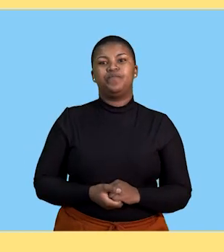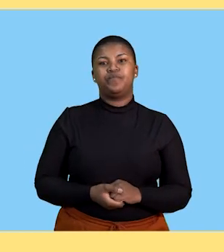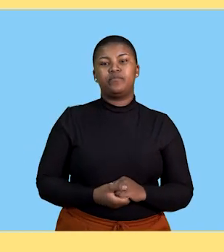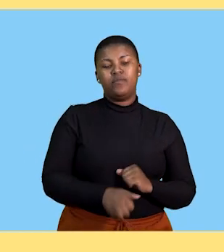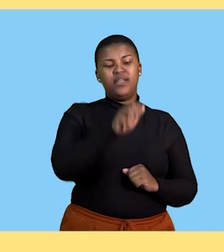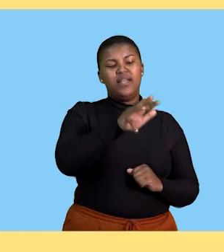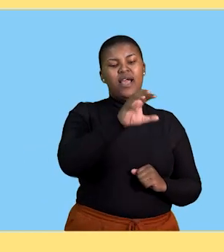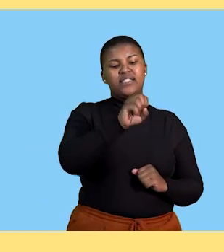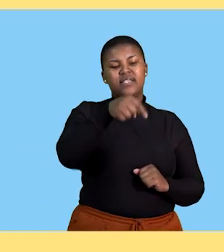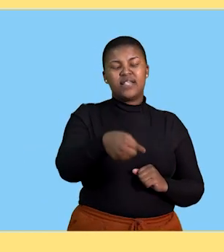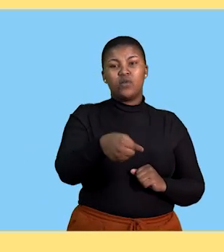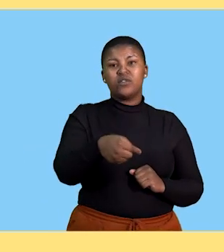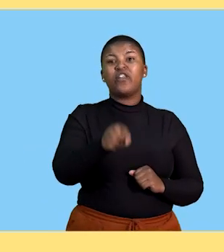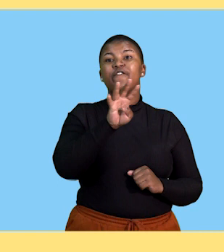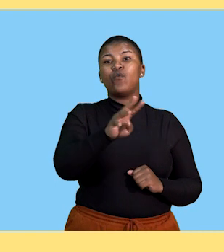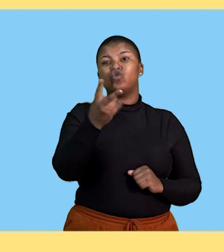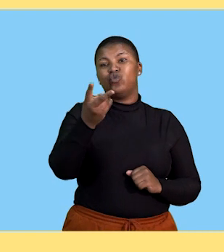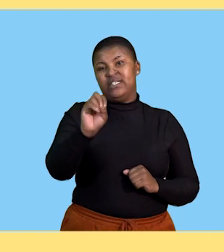90,420.